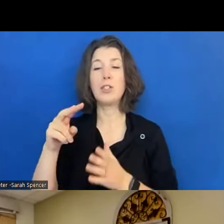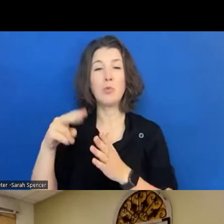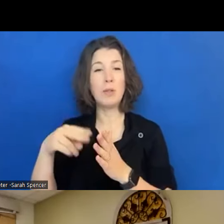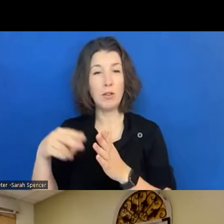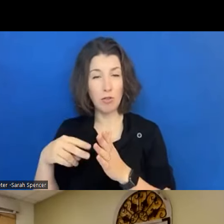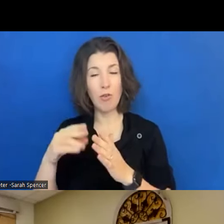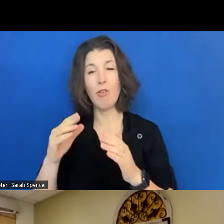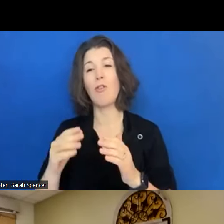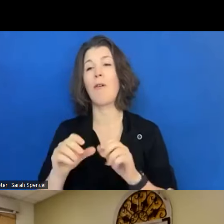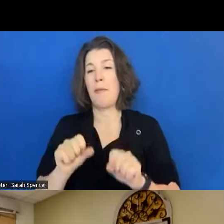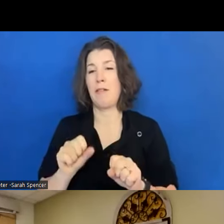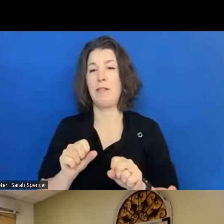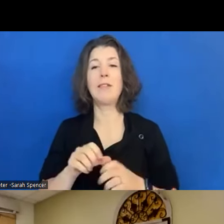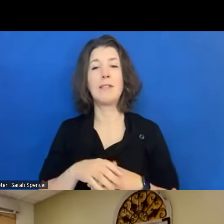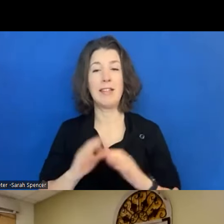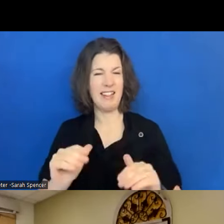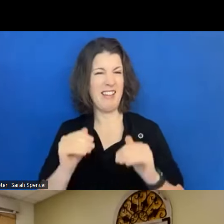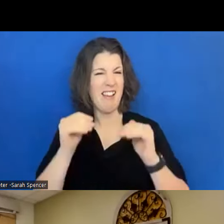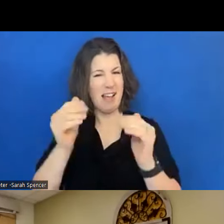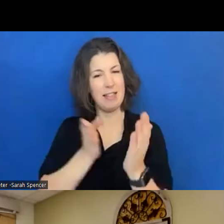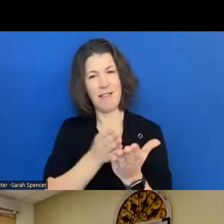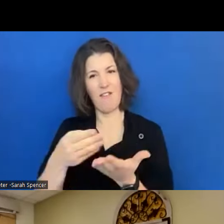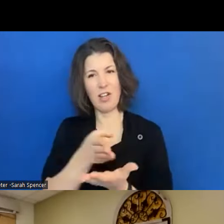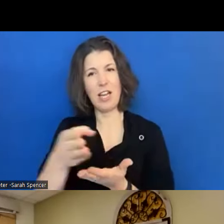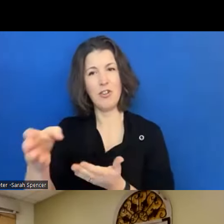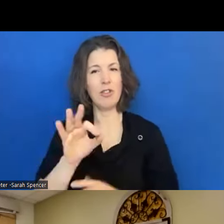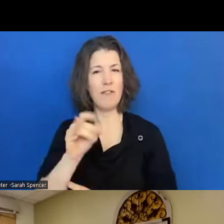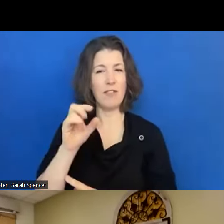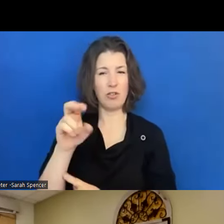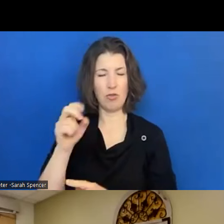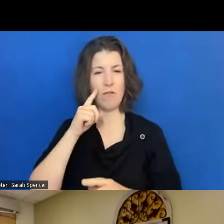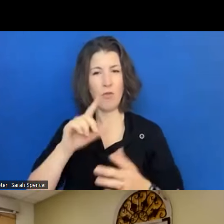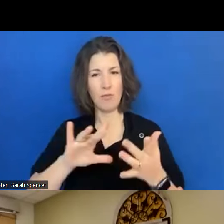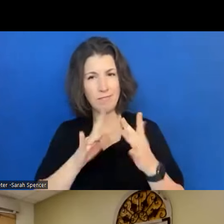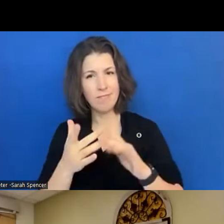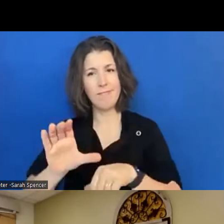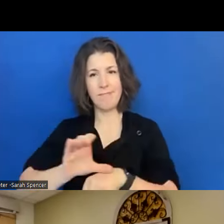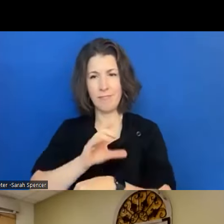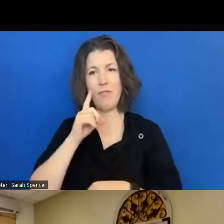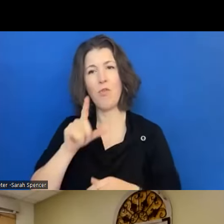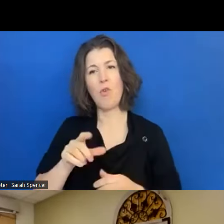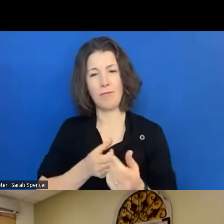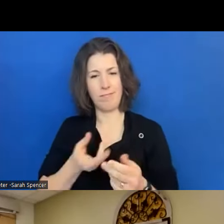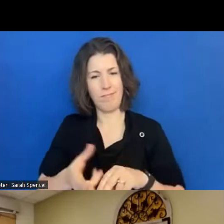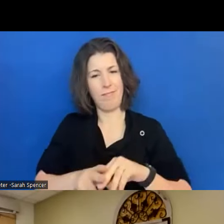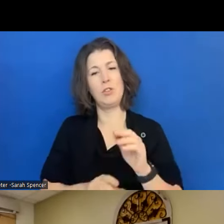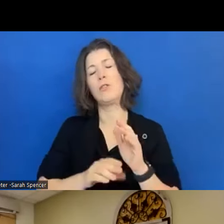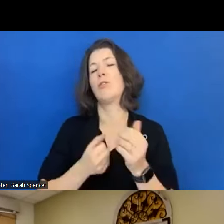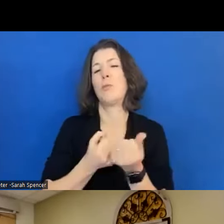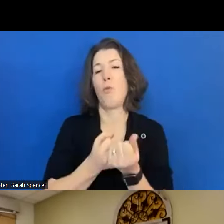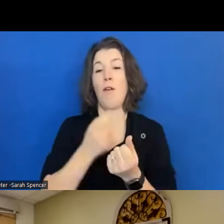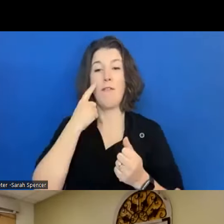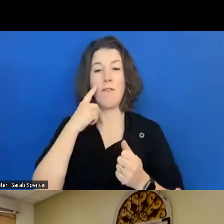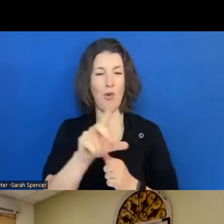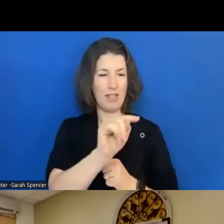enhanced navigation features, and increased support for alternative text and document